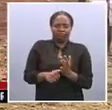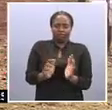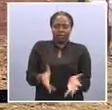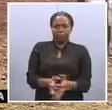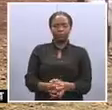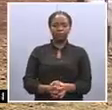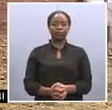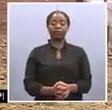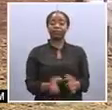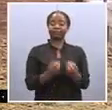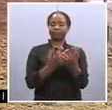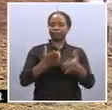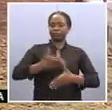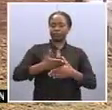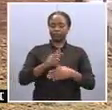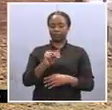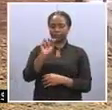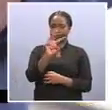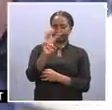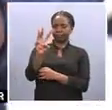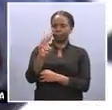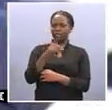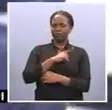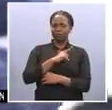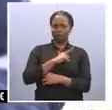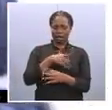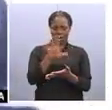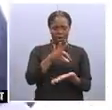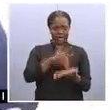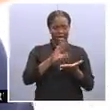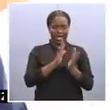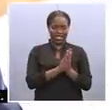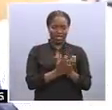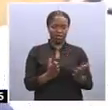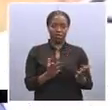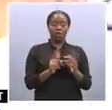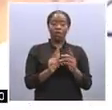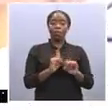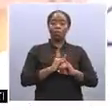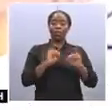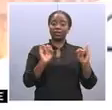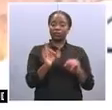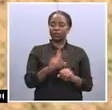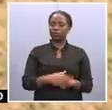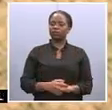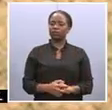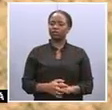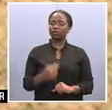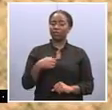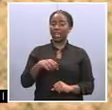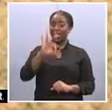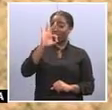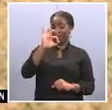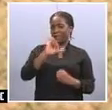Several claim they're working for Northwest Public Works without contracts, but that's not all. Ke na le 3 months